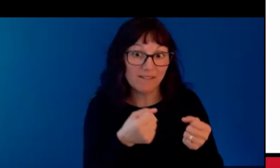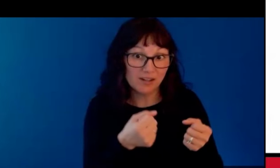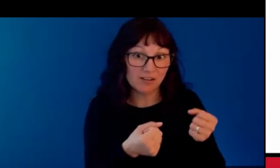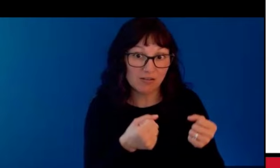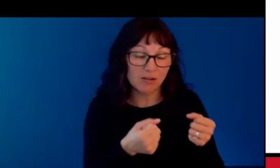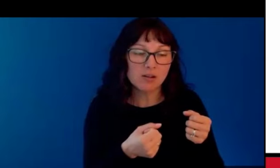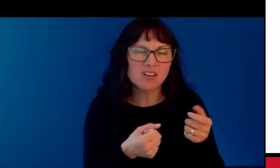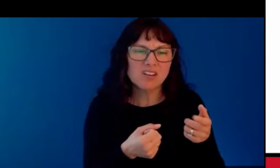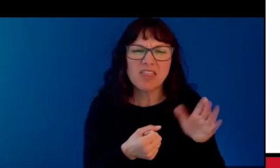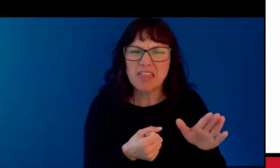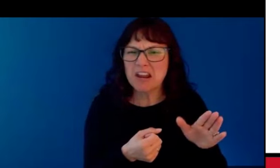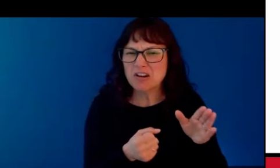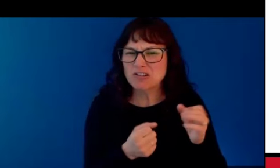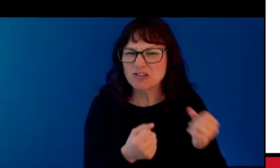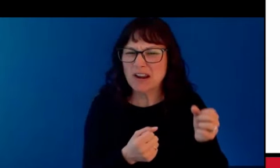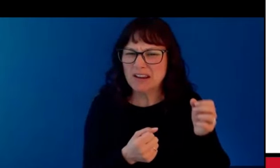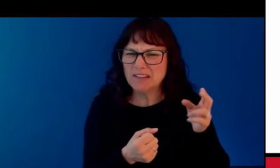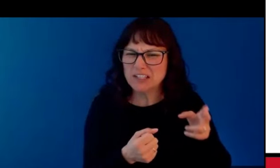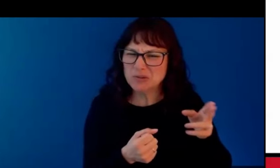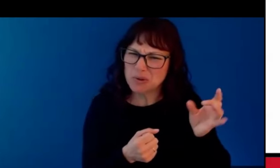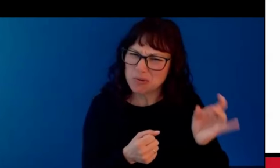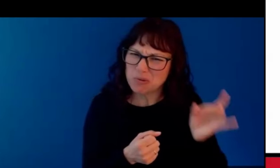horrific driving history.